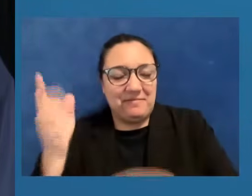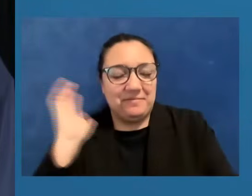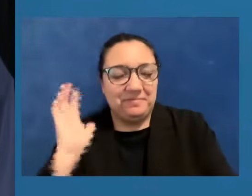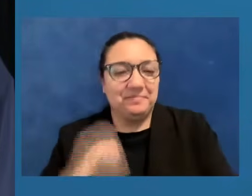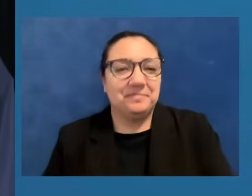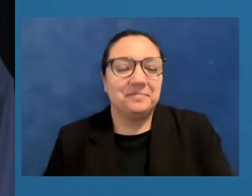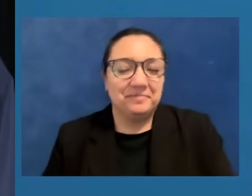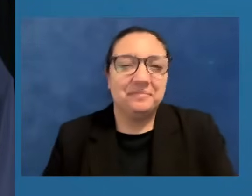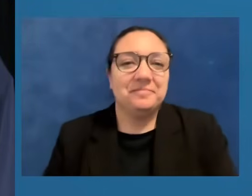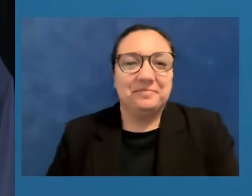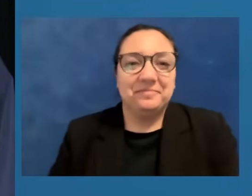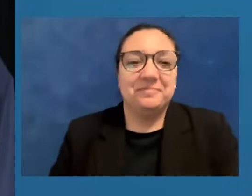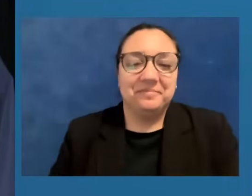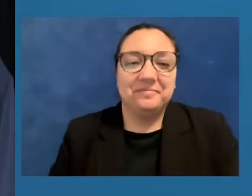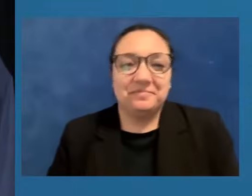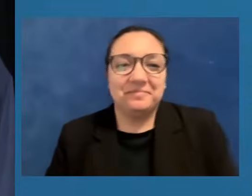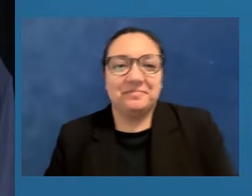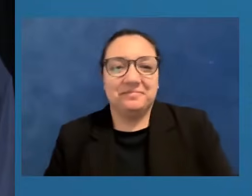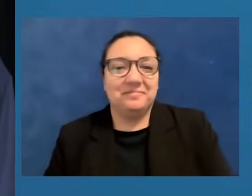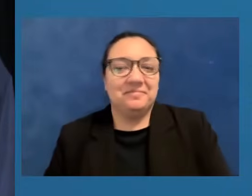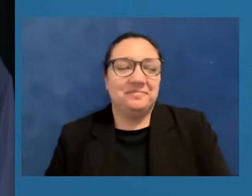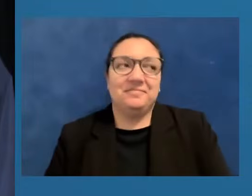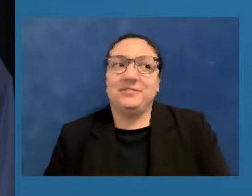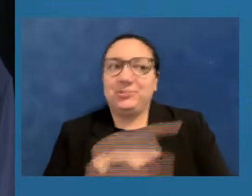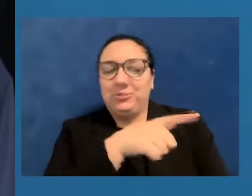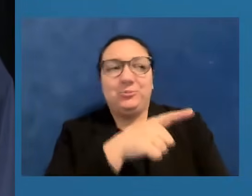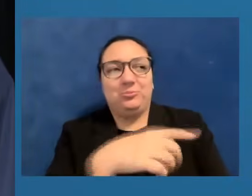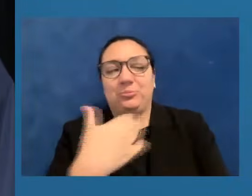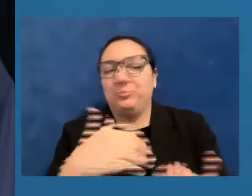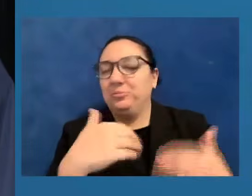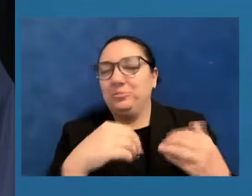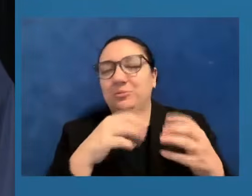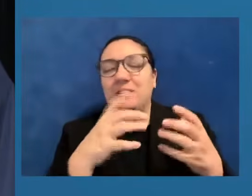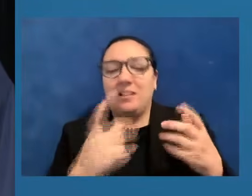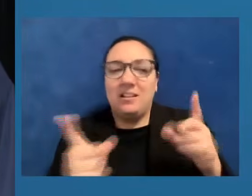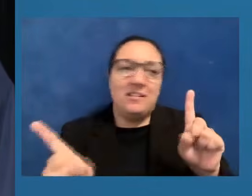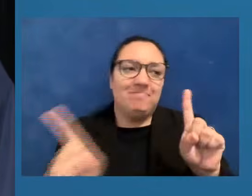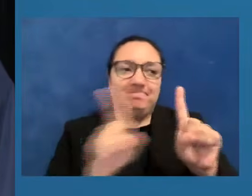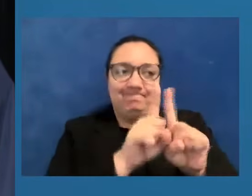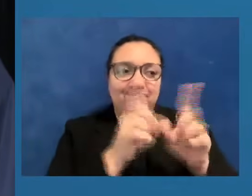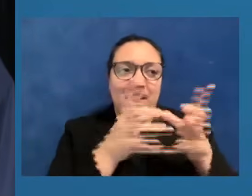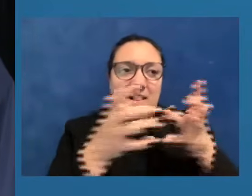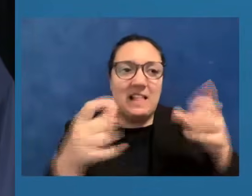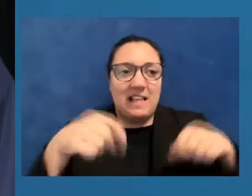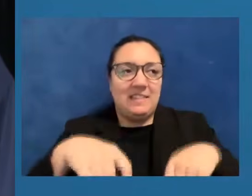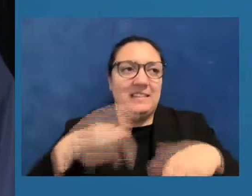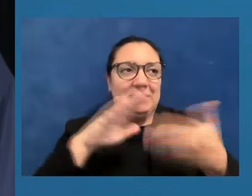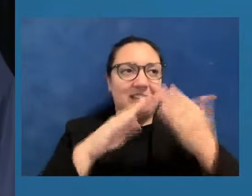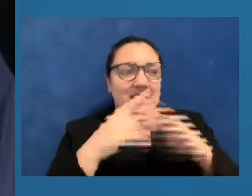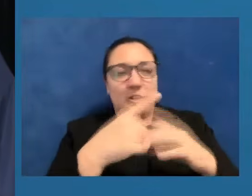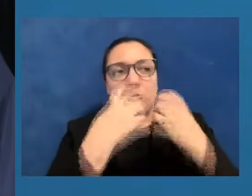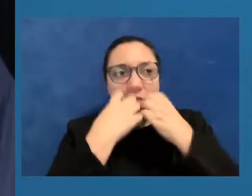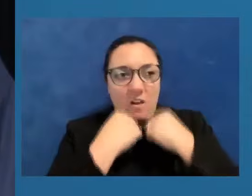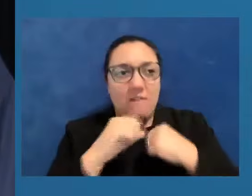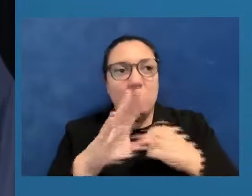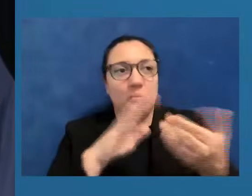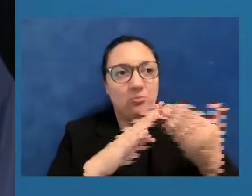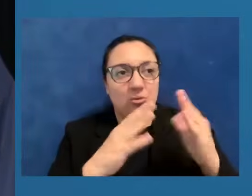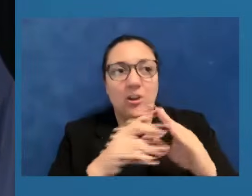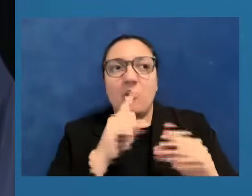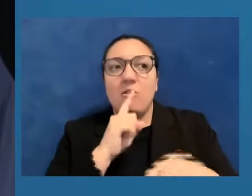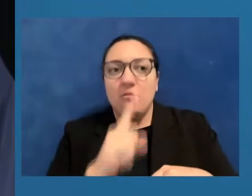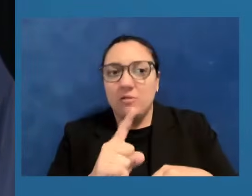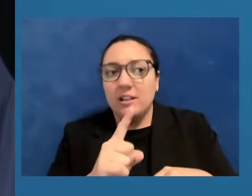You truly launched so much of this, Mayor, and I spent a lot of time with you in the city, and you truly loved your community, and so you really put us on